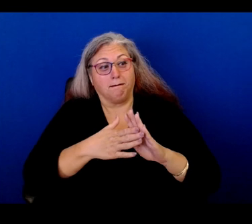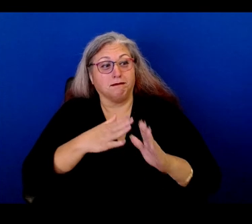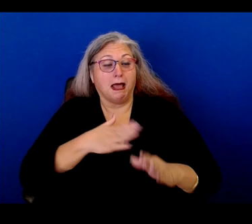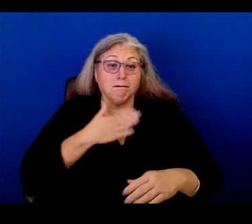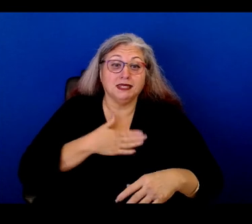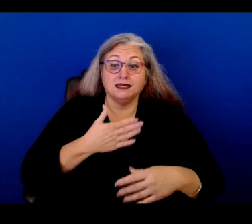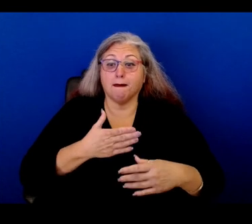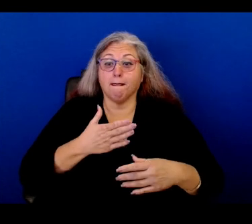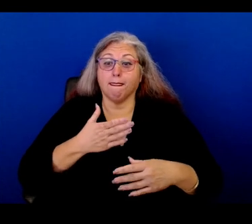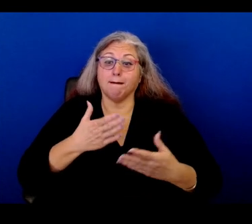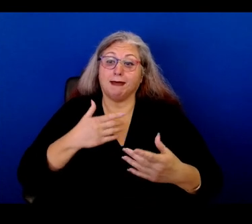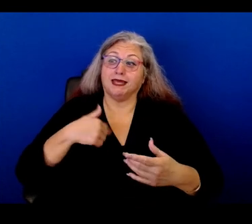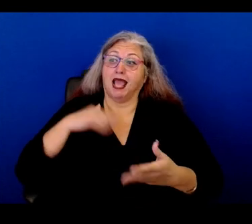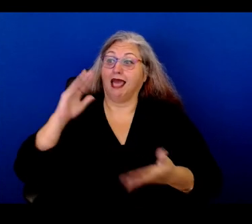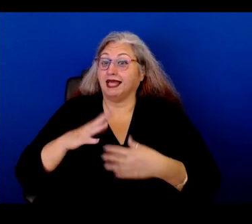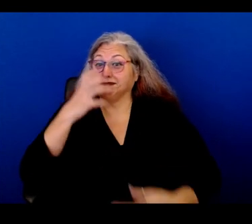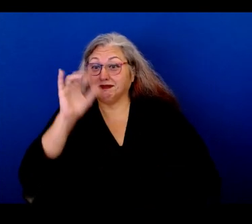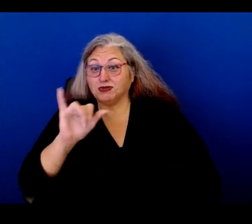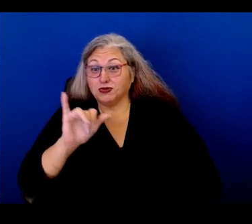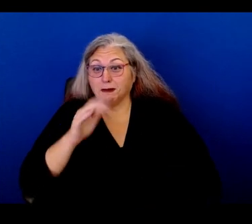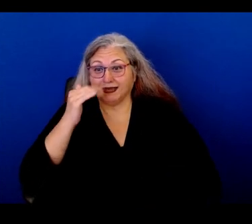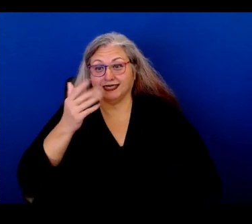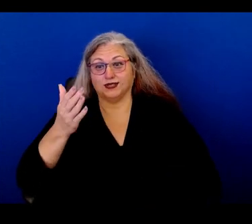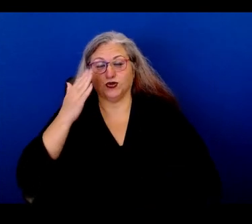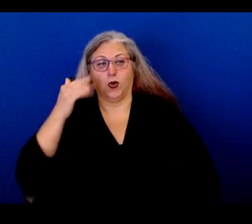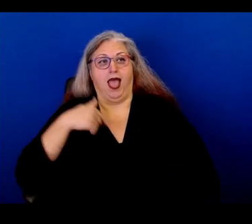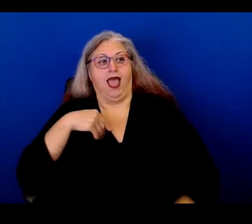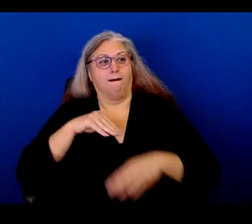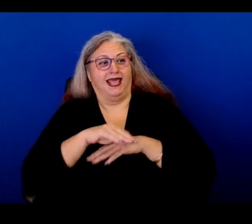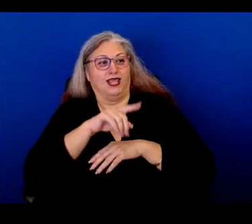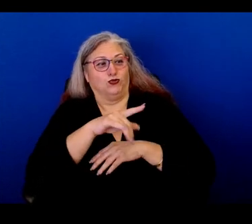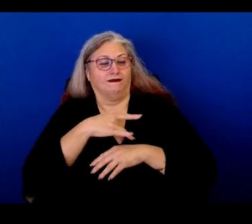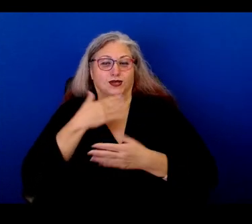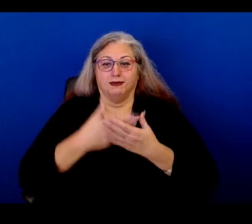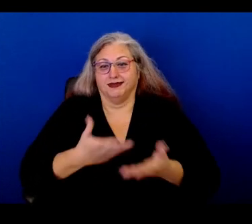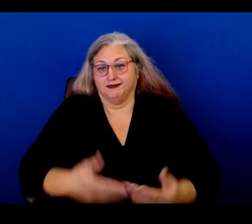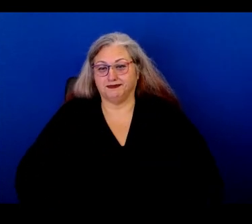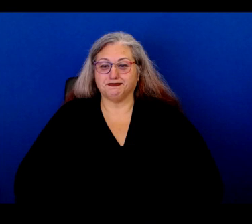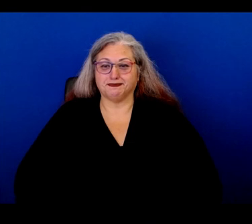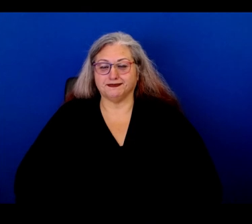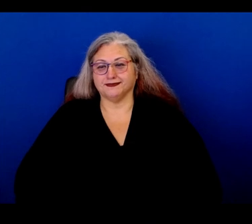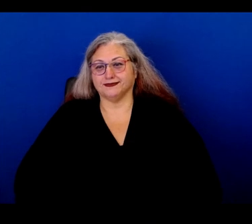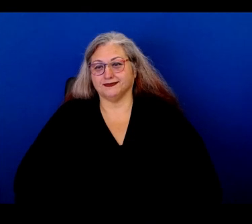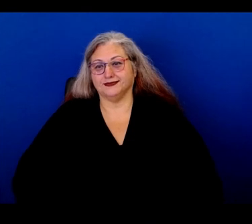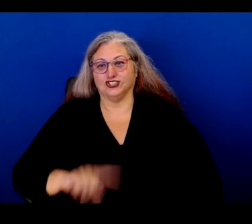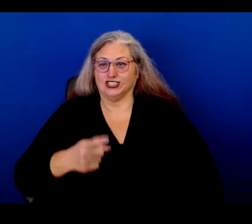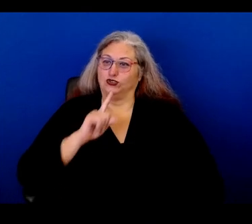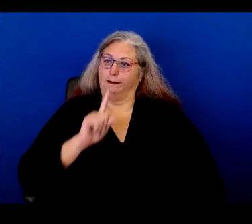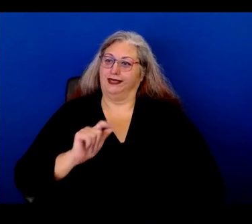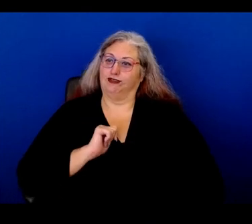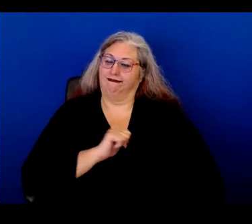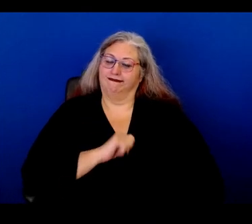And maybe you're not quite so crotchety anymore either, because you know you made someone's day just by being you.